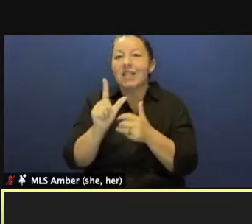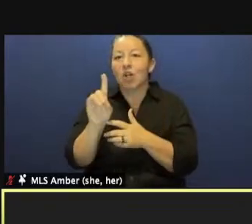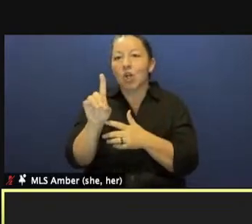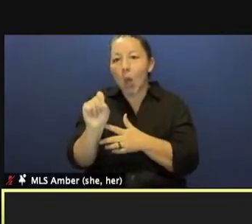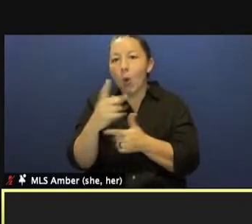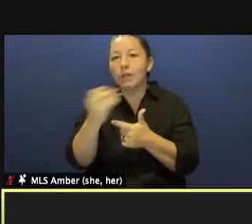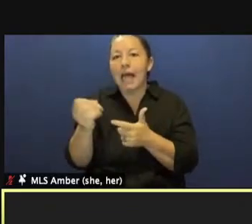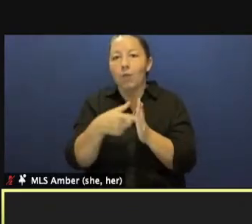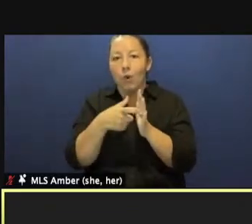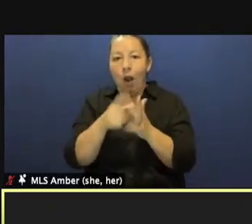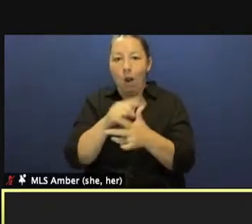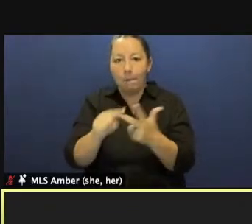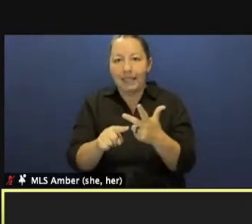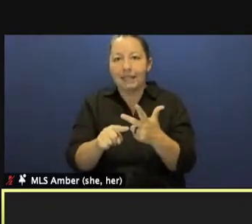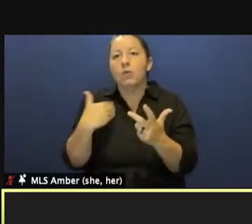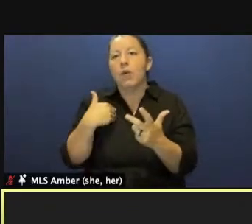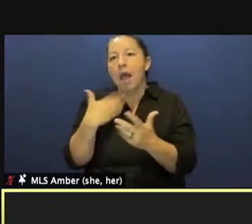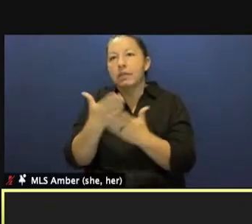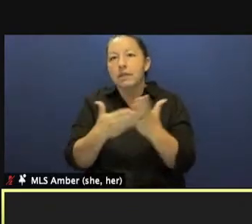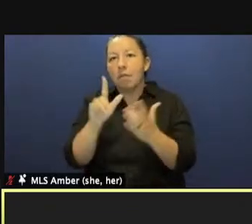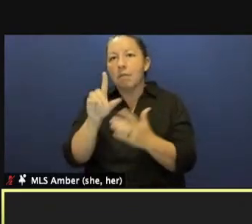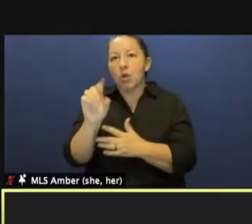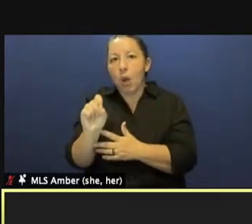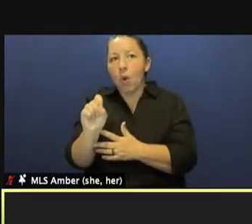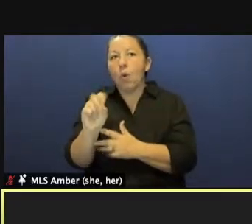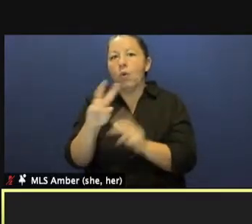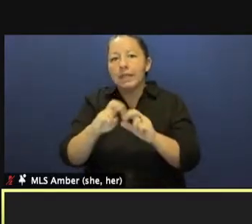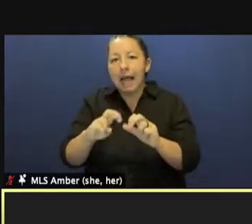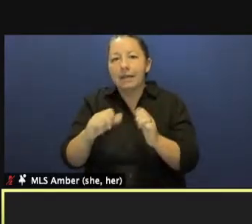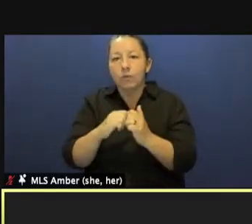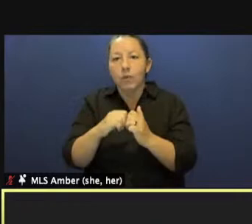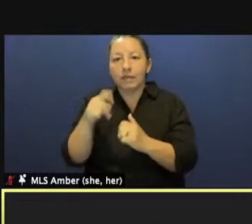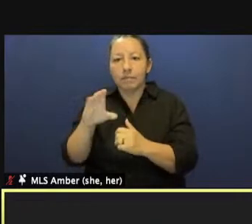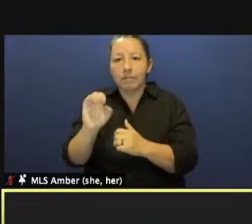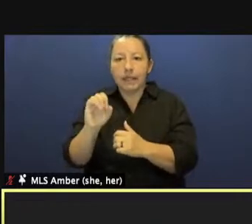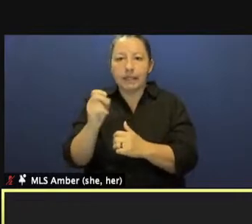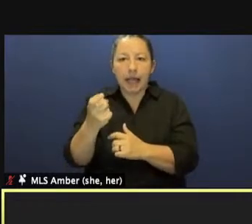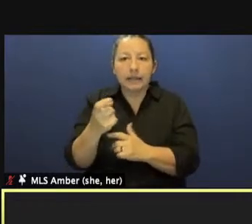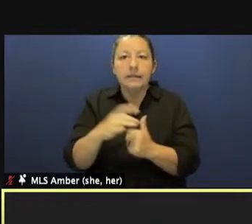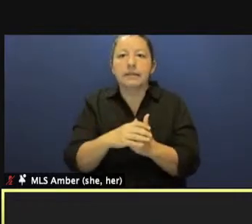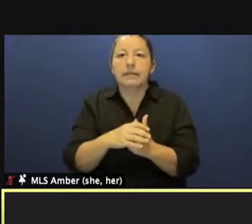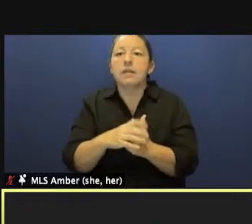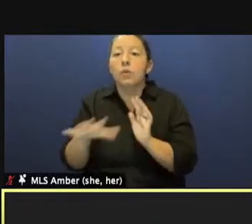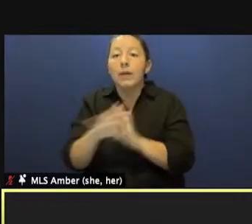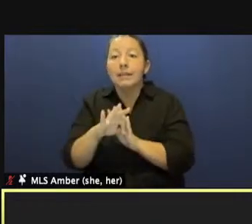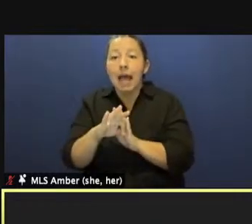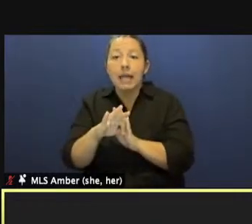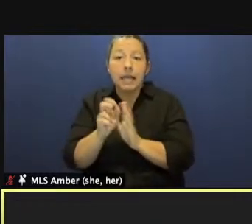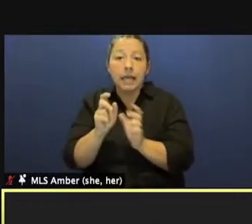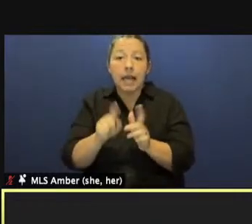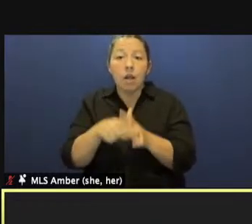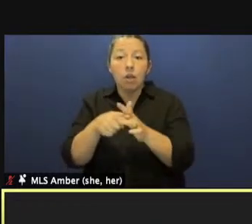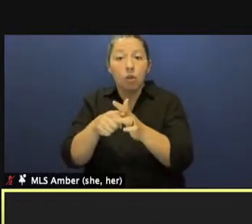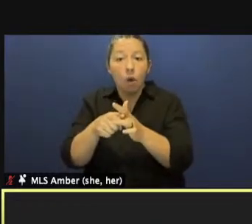The coupled loads analysis with SpaceX, the selected launch vehicle that we're going to be using, Falcon